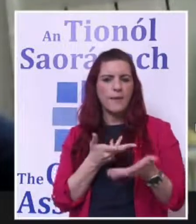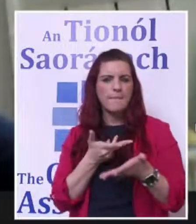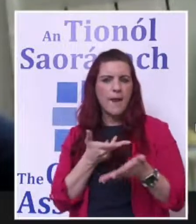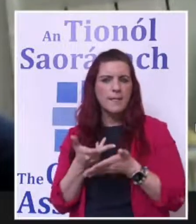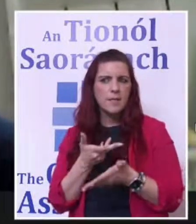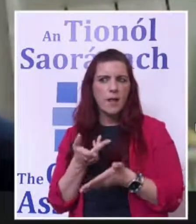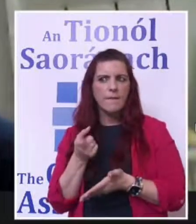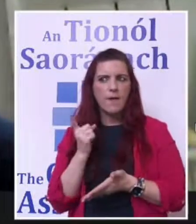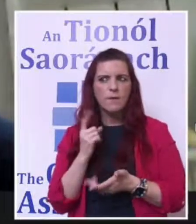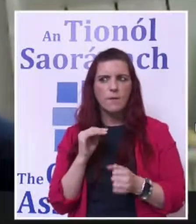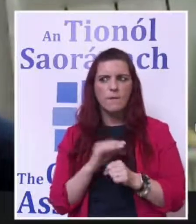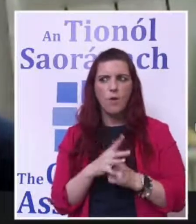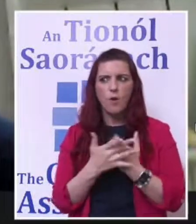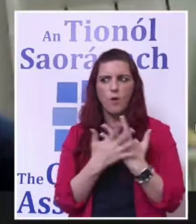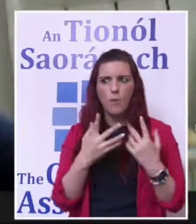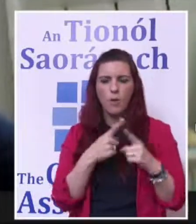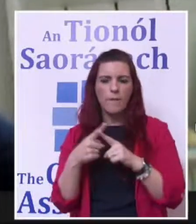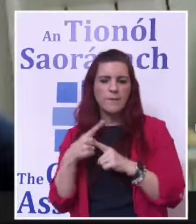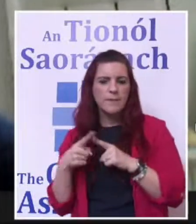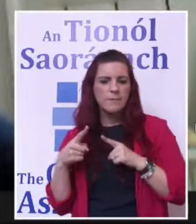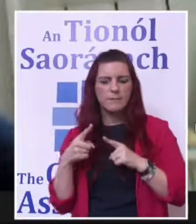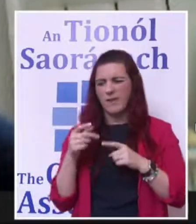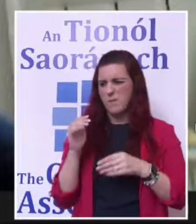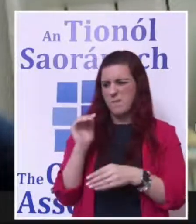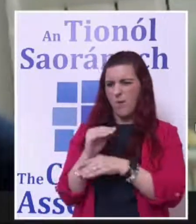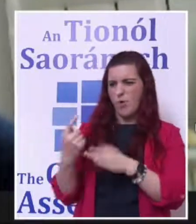for a number of foreign direct investment sector